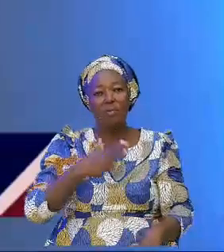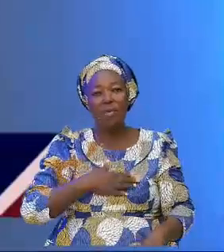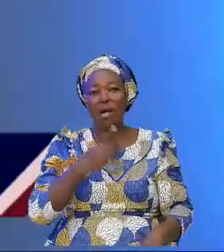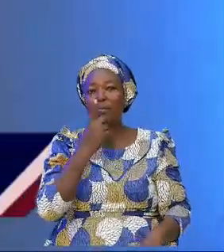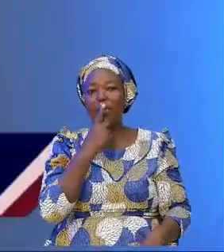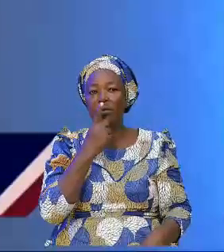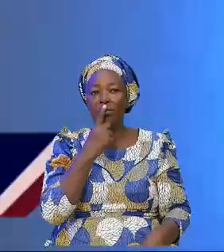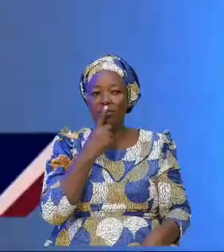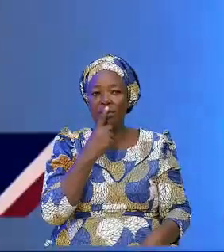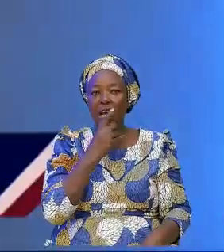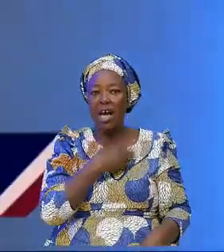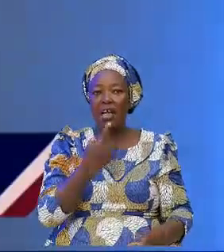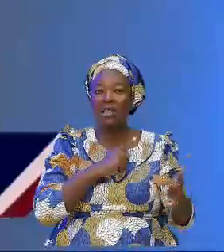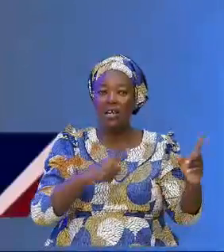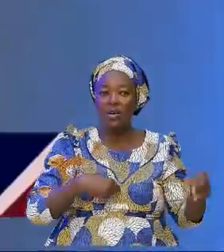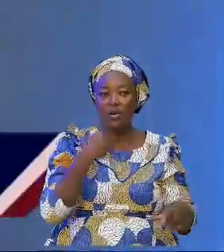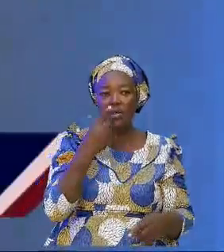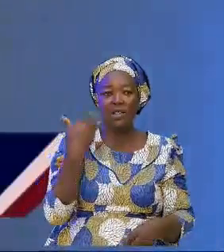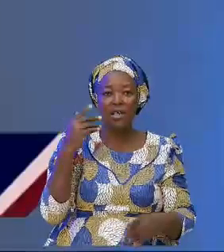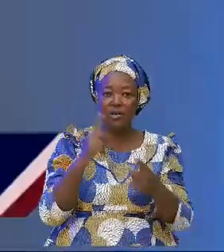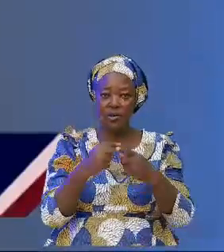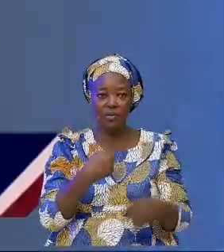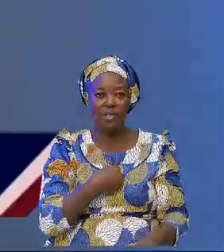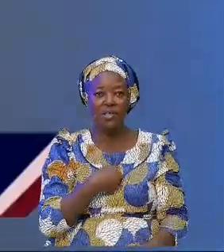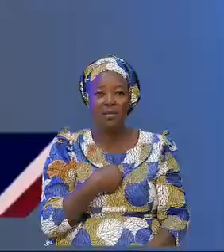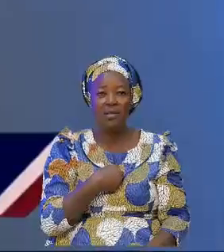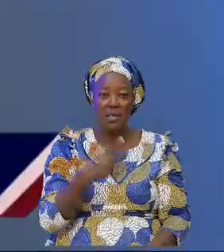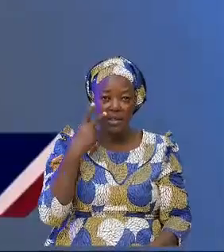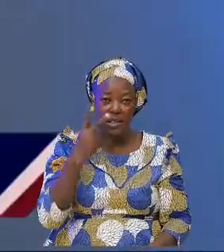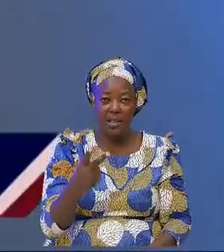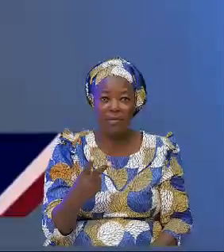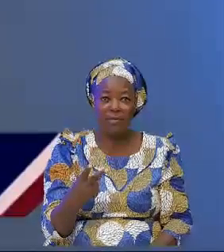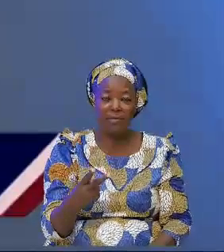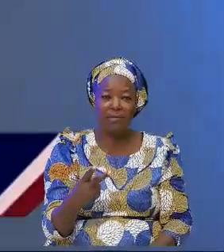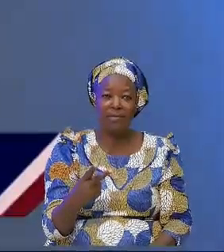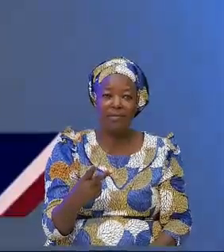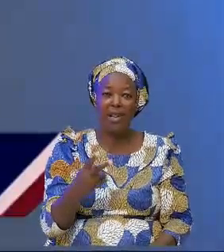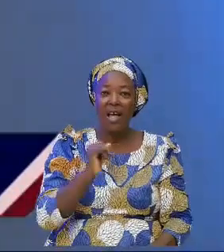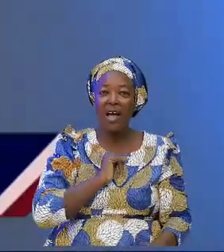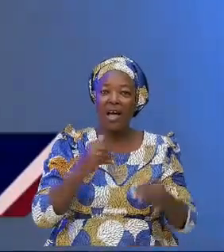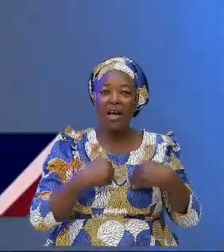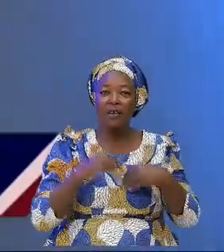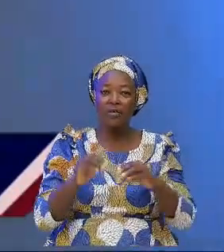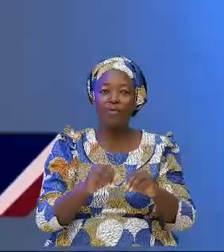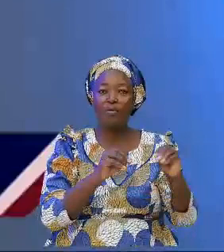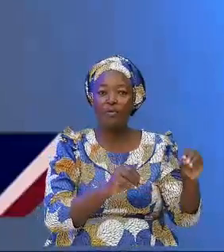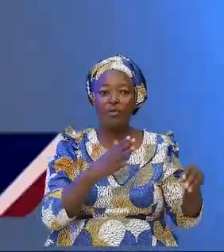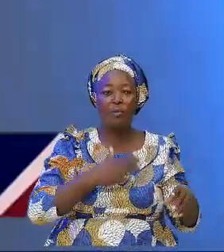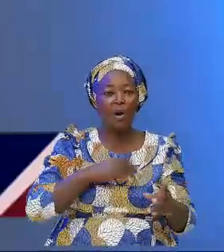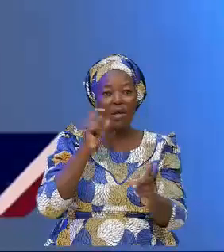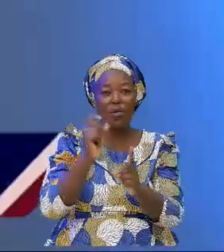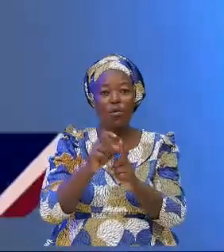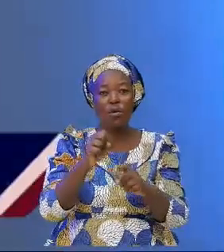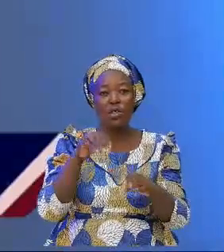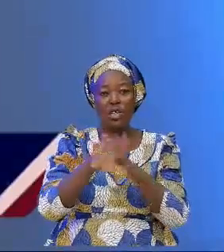put forth his hand and touched my mouth. And the Lord said unto me,